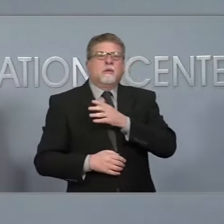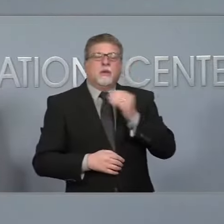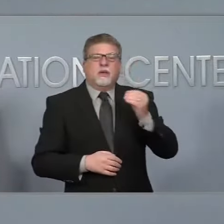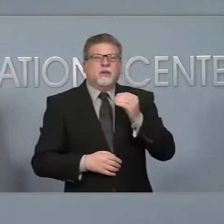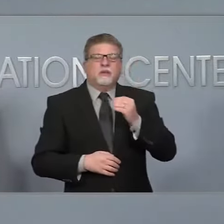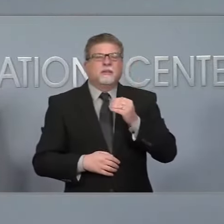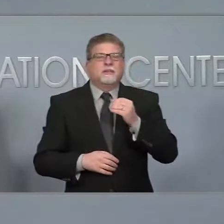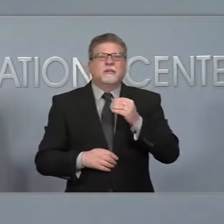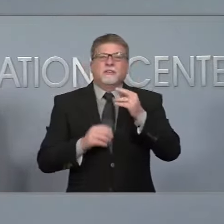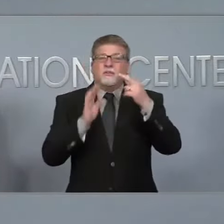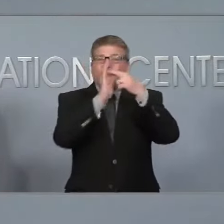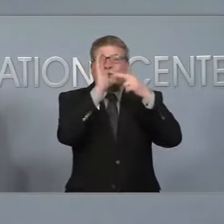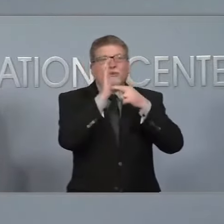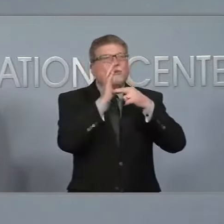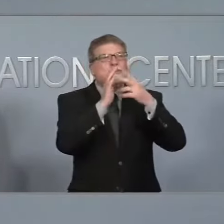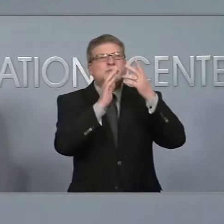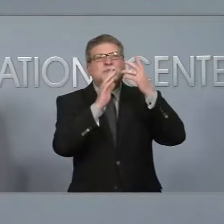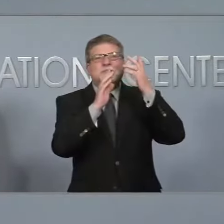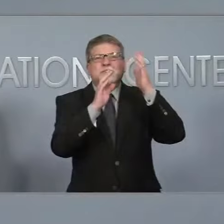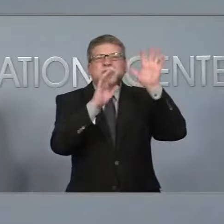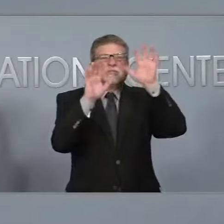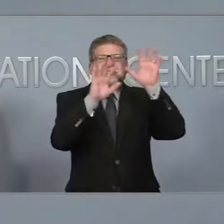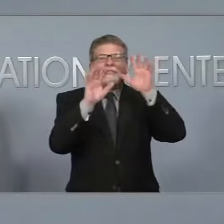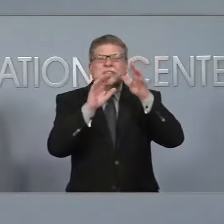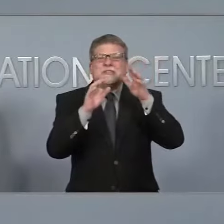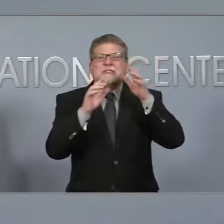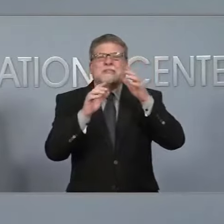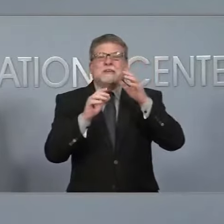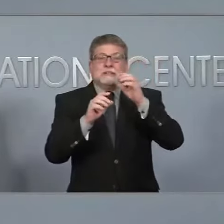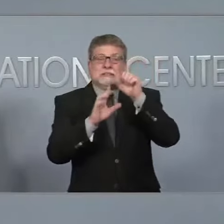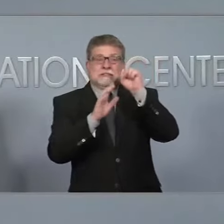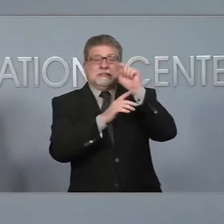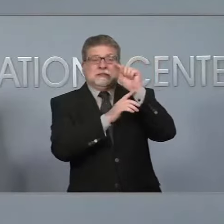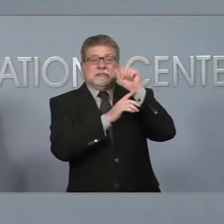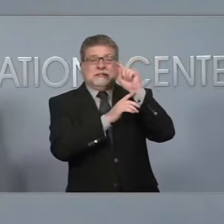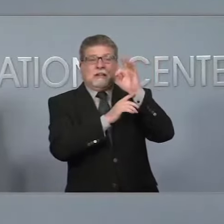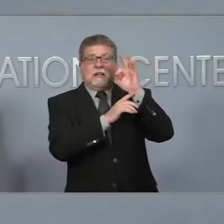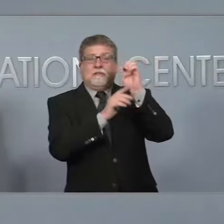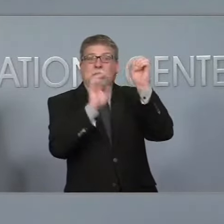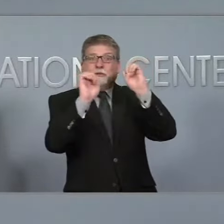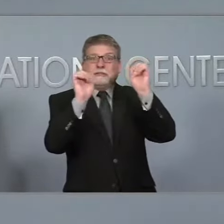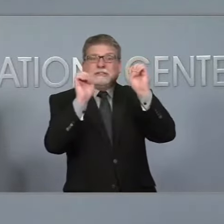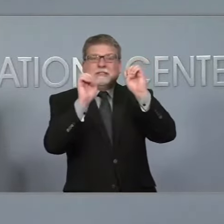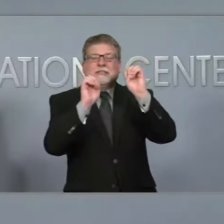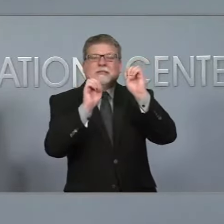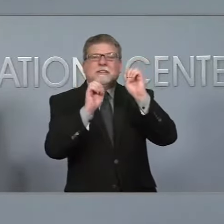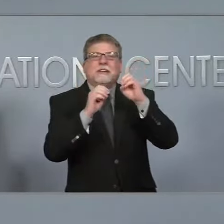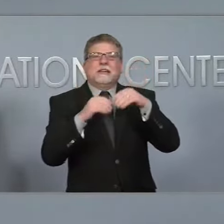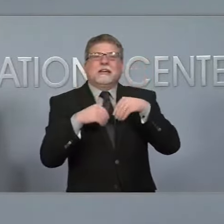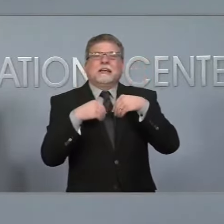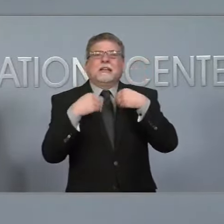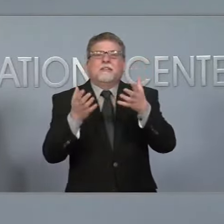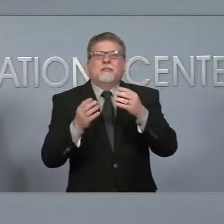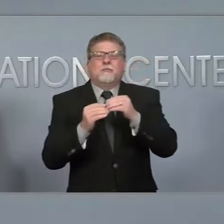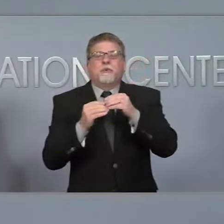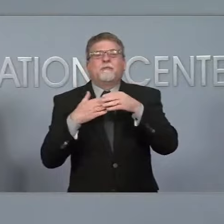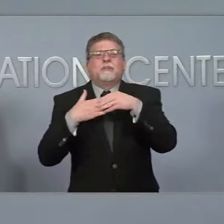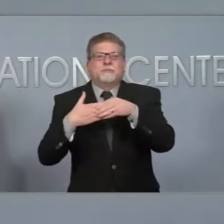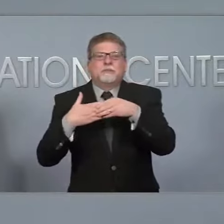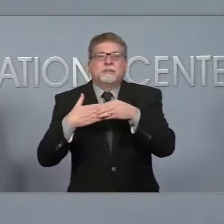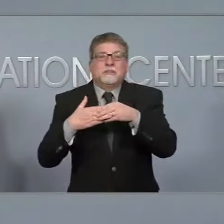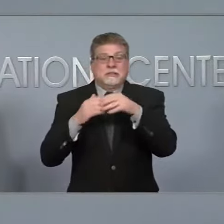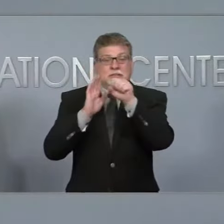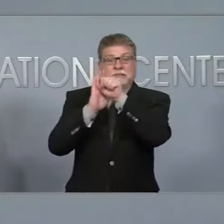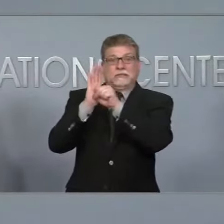to cross over and do things they need to do that they, under the statute, might necessarily have the authority to do,